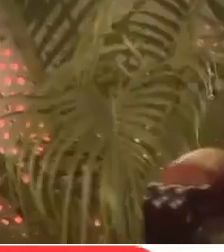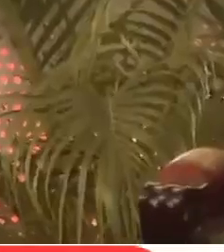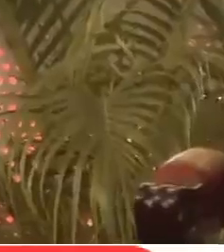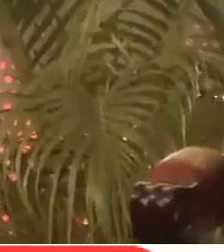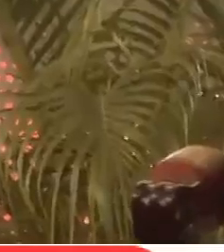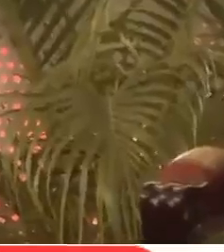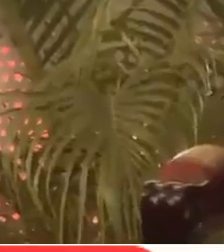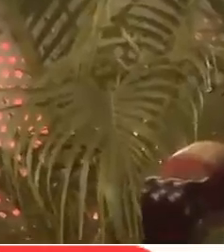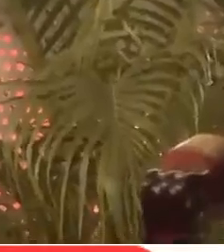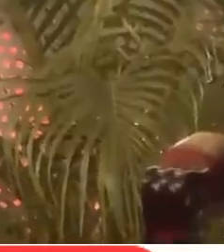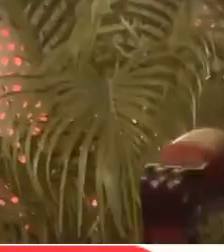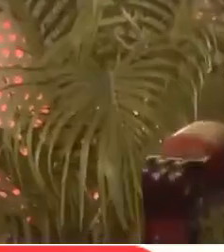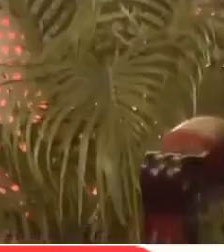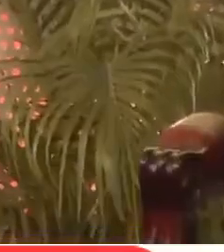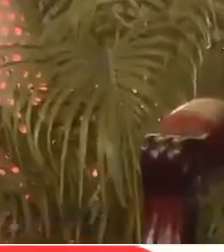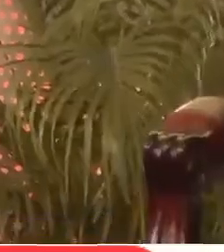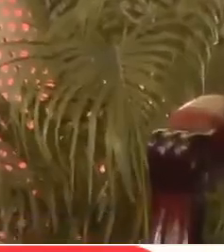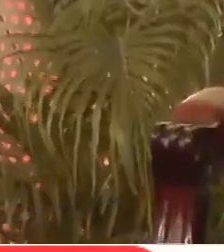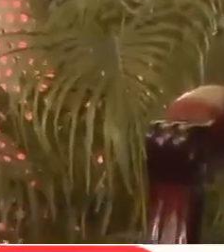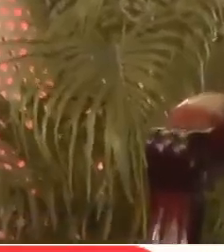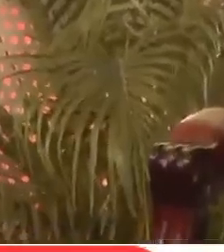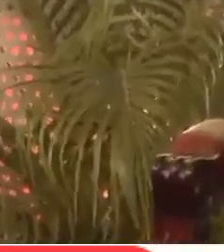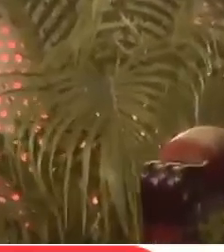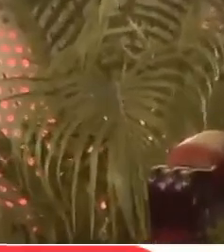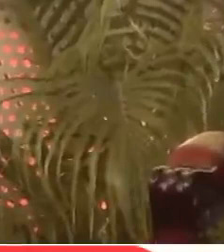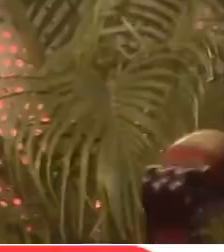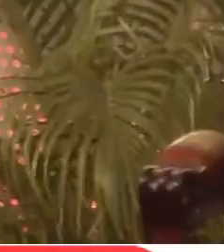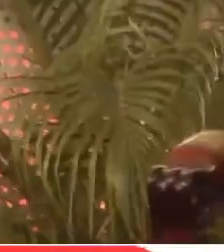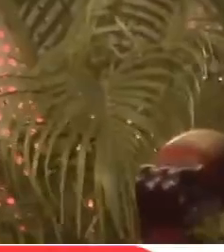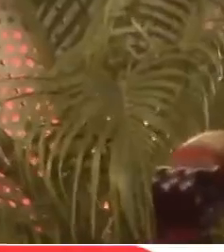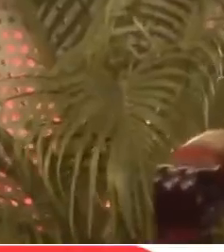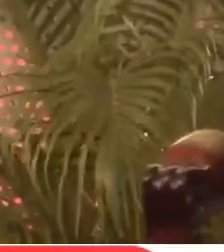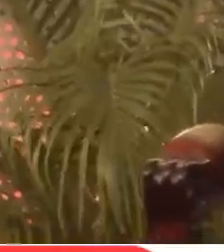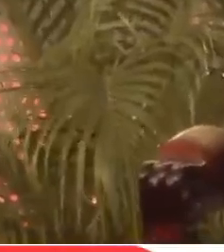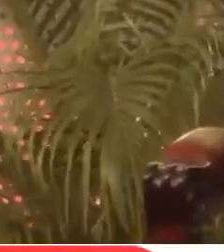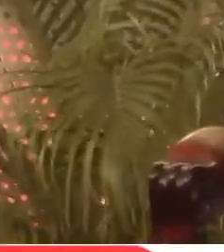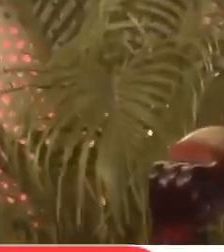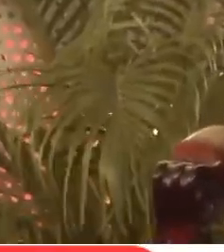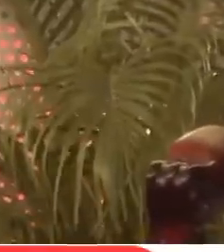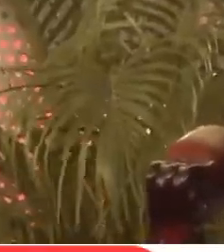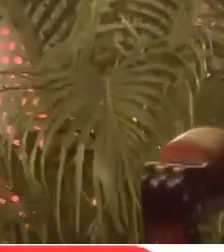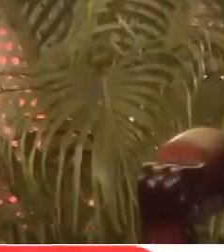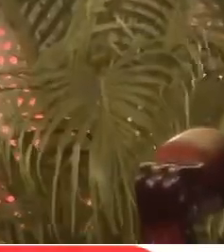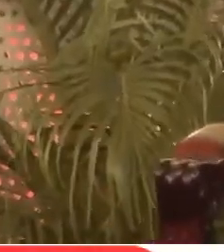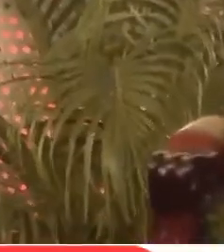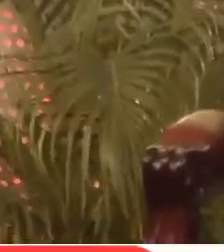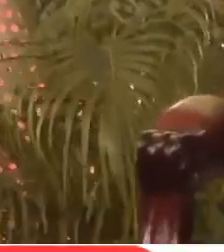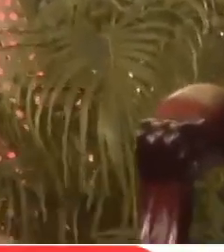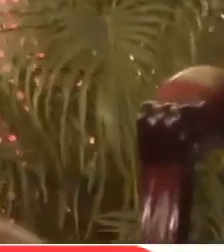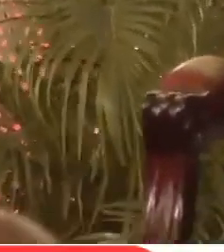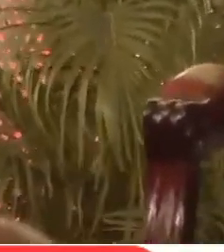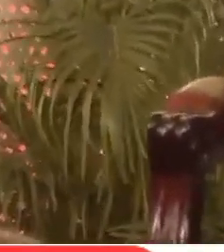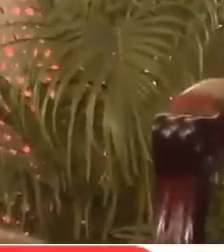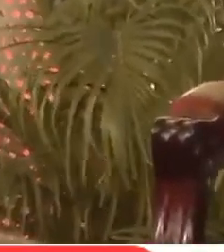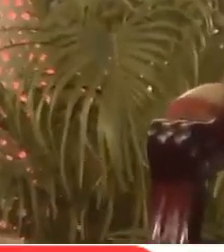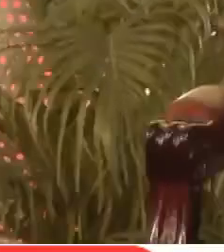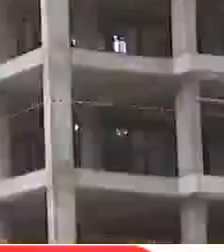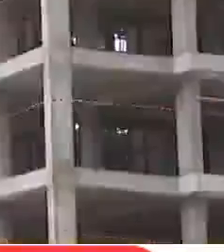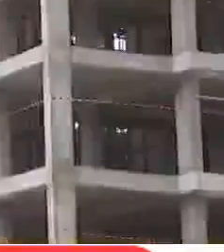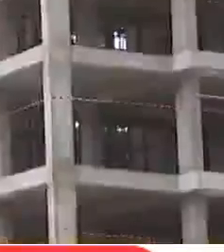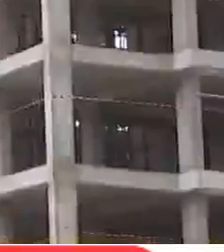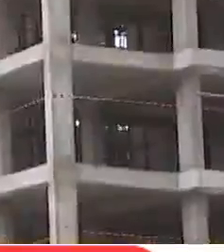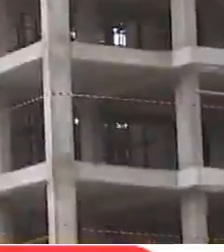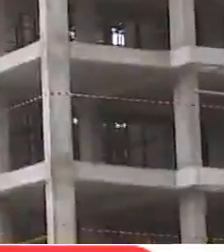20,000 and above, they will have a 50% chance to own houses in our affordable housing